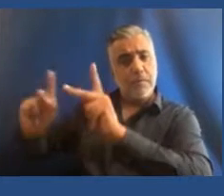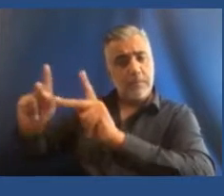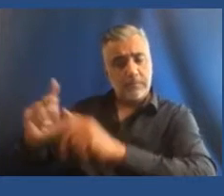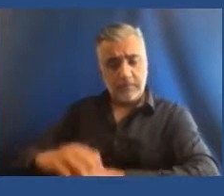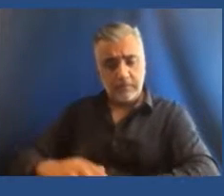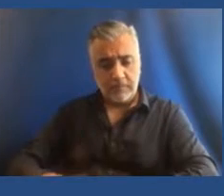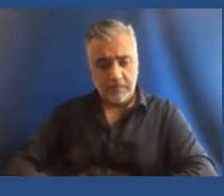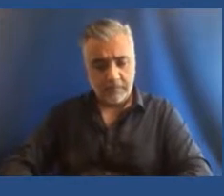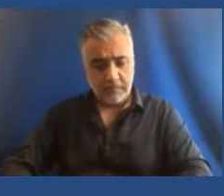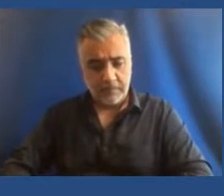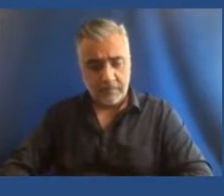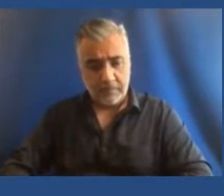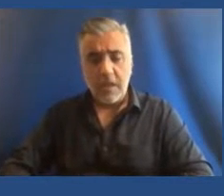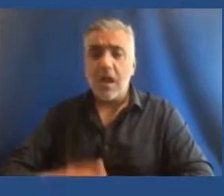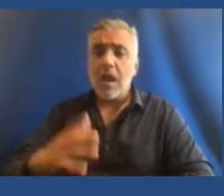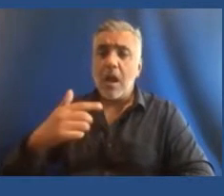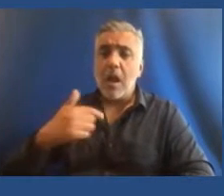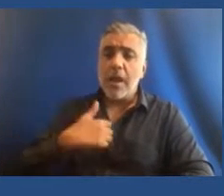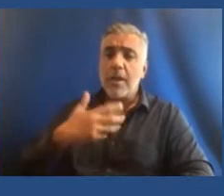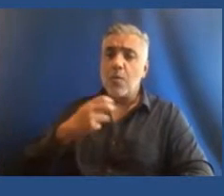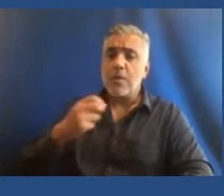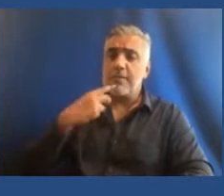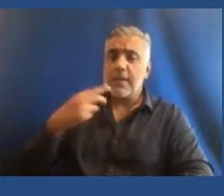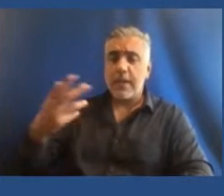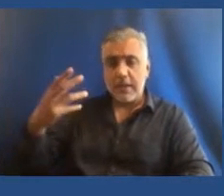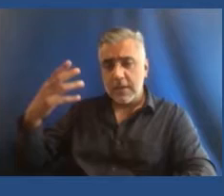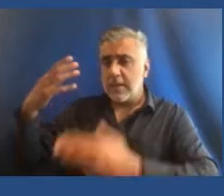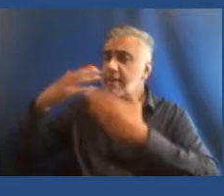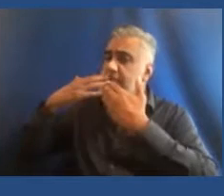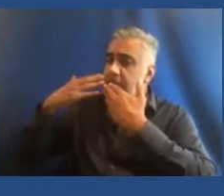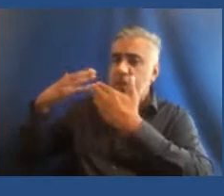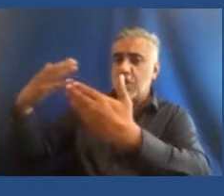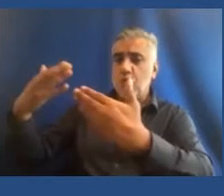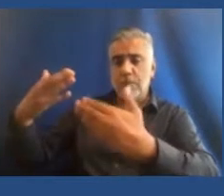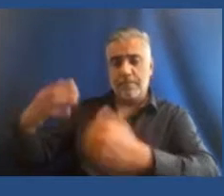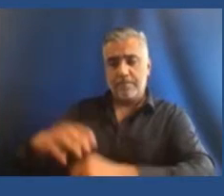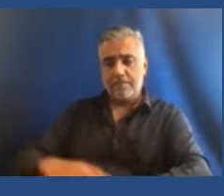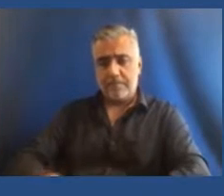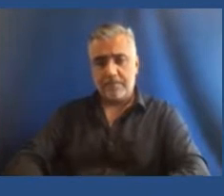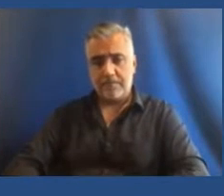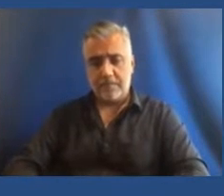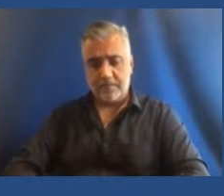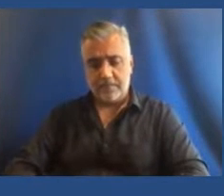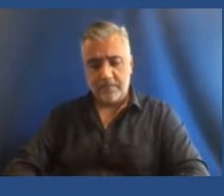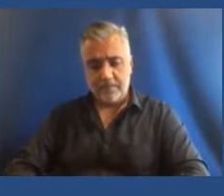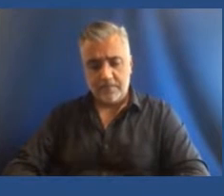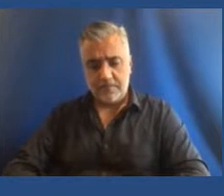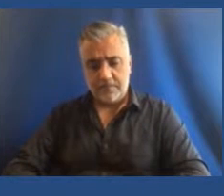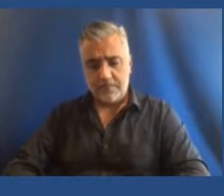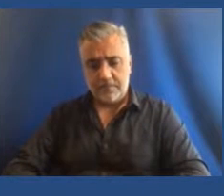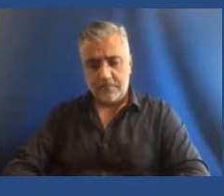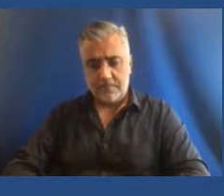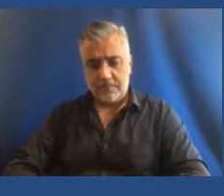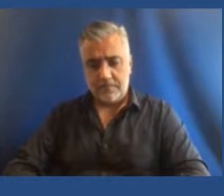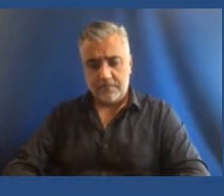In renewing my gratitude to the civil and religious authorities who welcomed me,